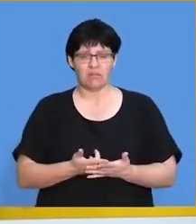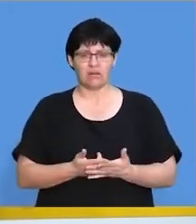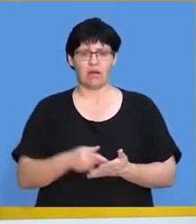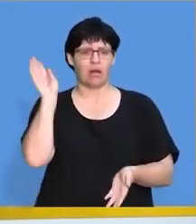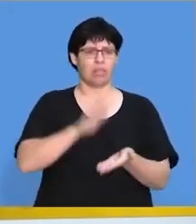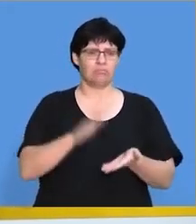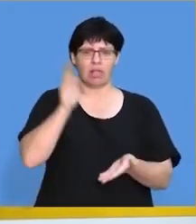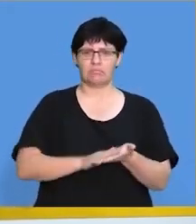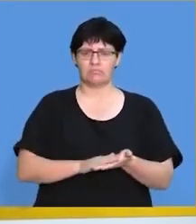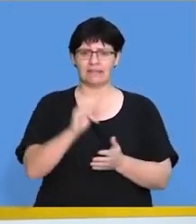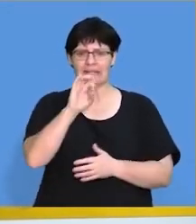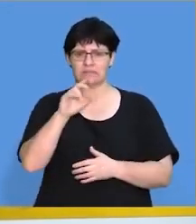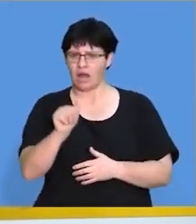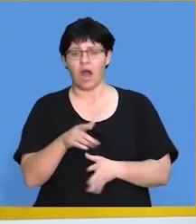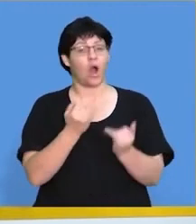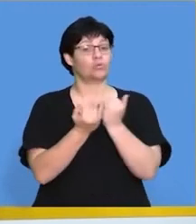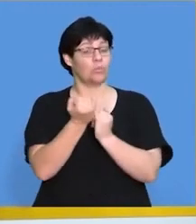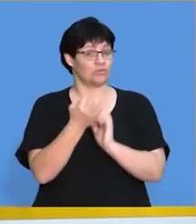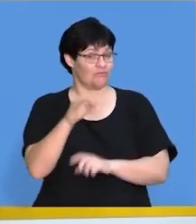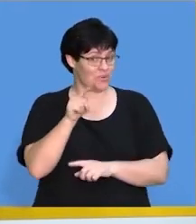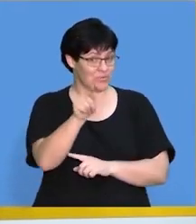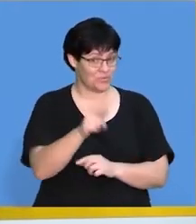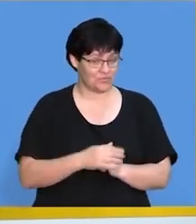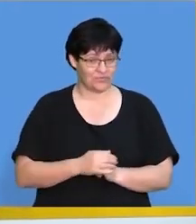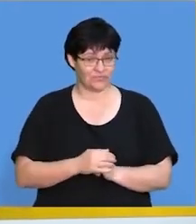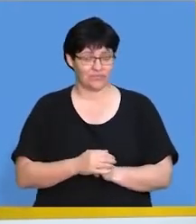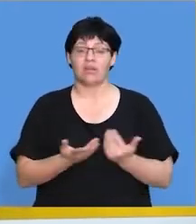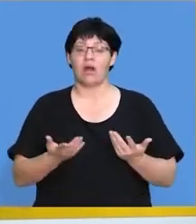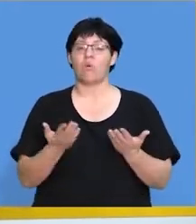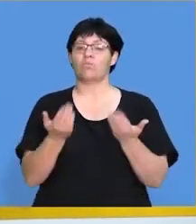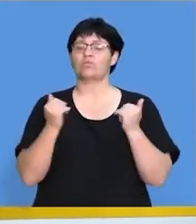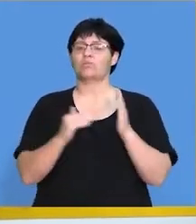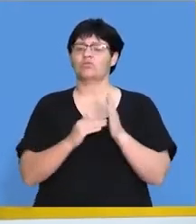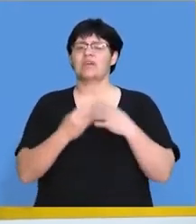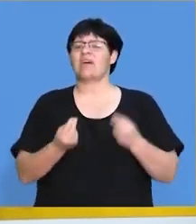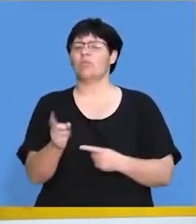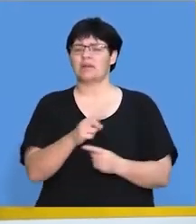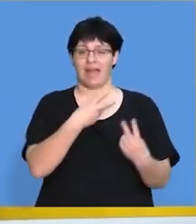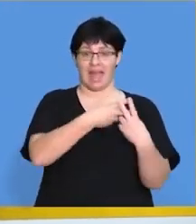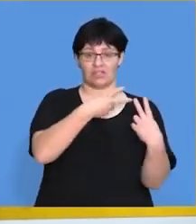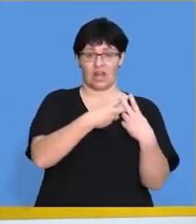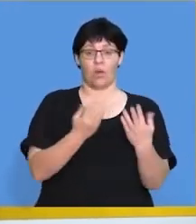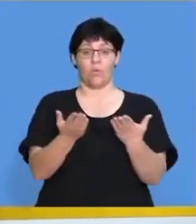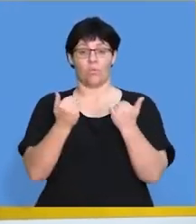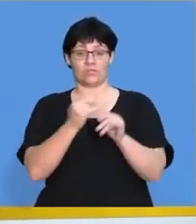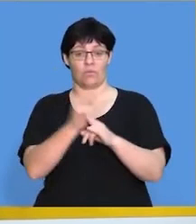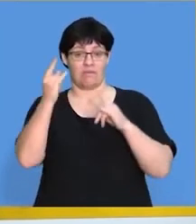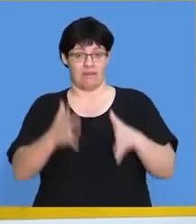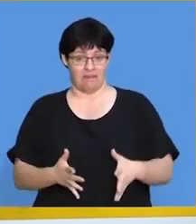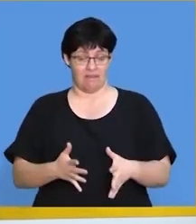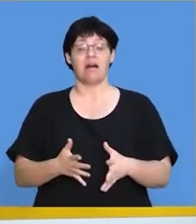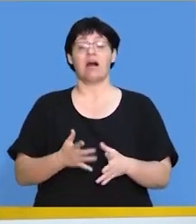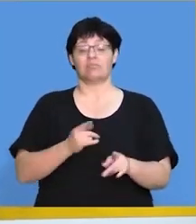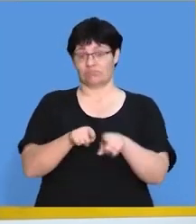constantly running out of data, then this next competition is just for you. Wazometrics is bringing you the hashtag WazoWinner